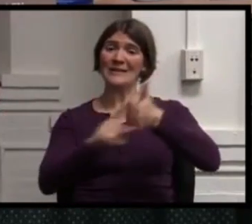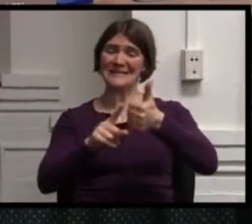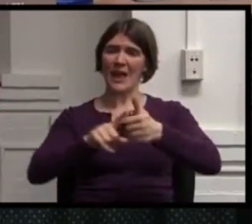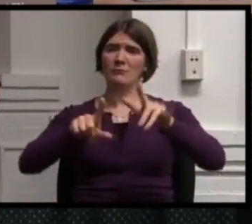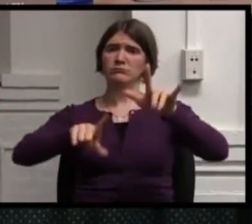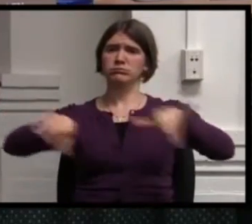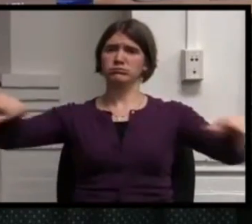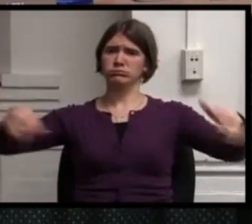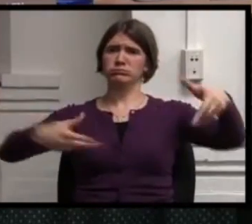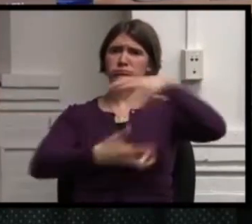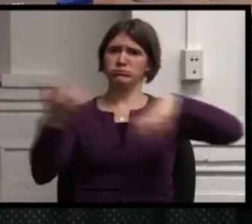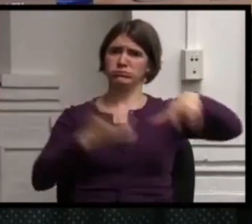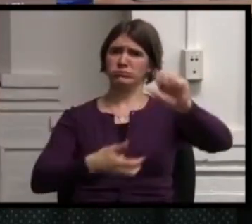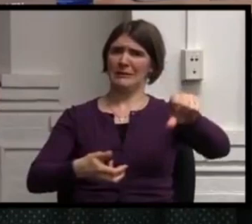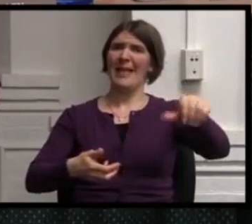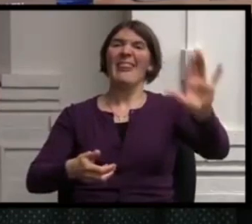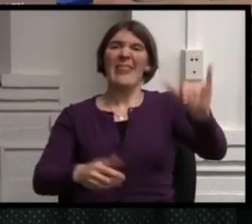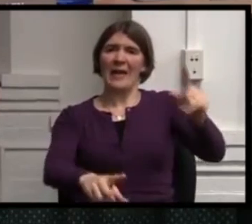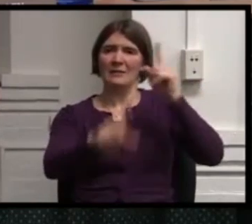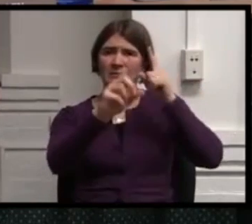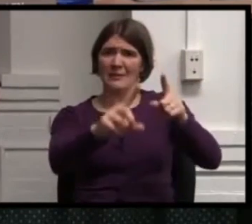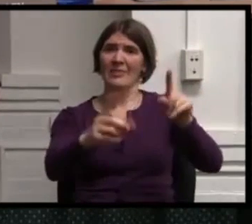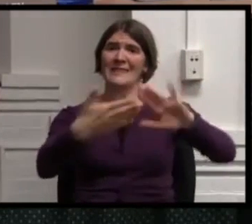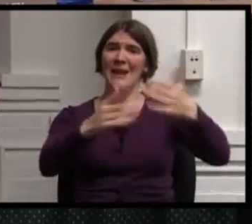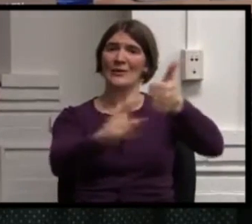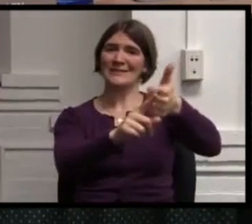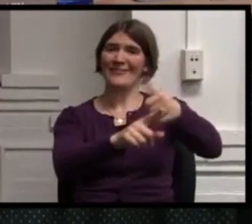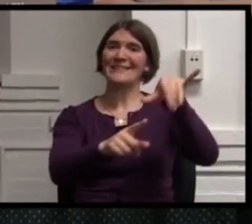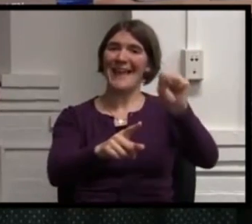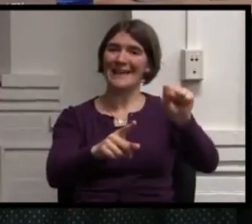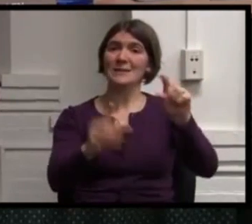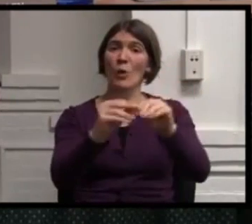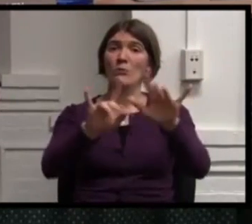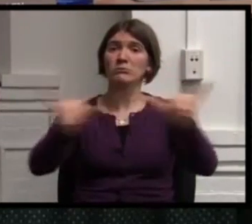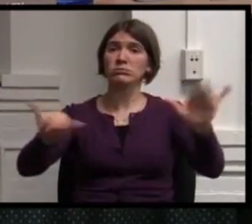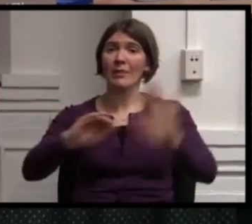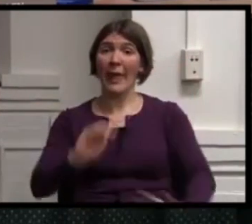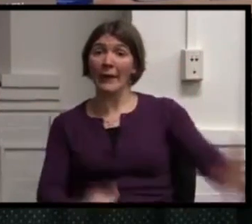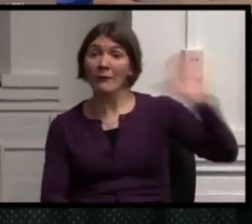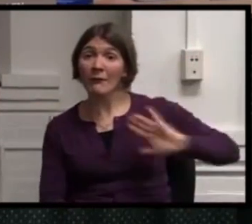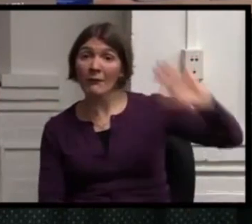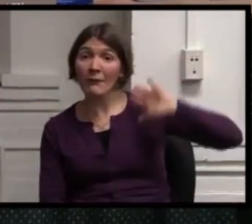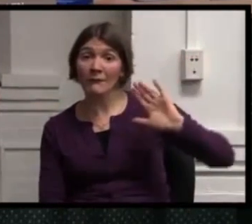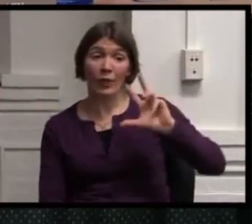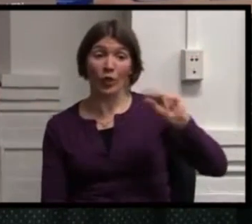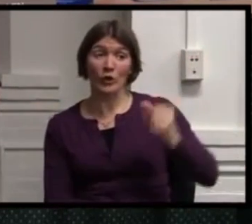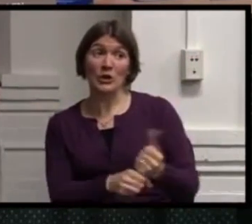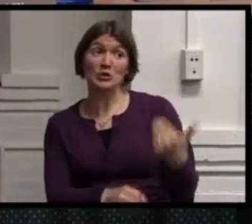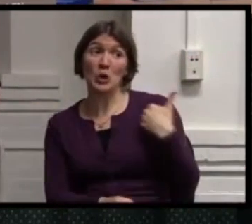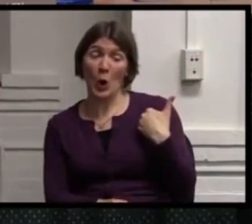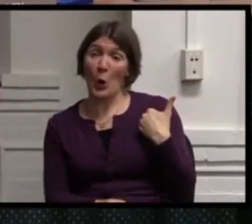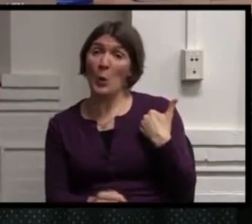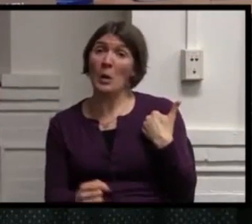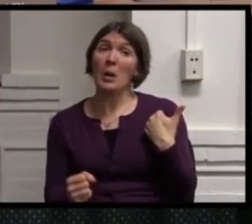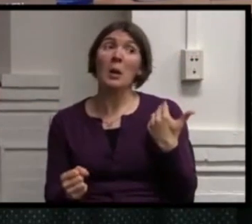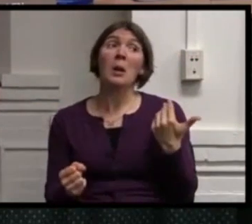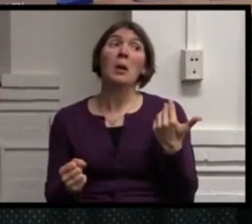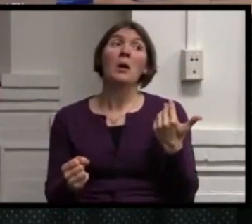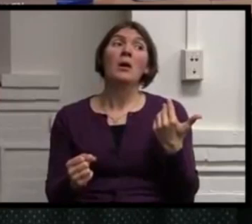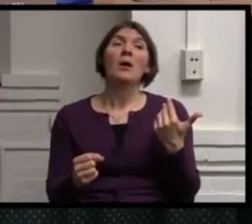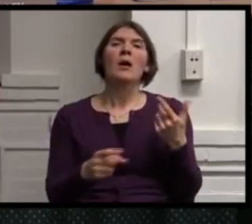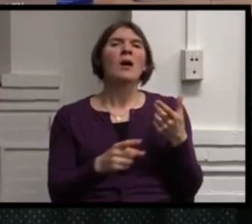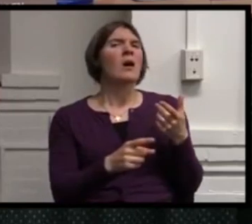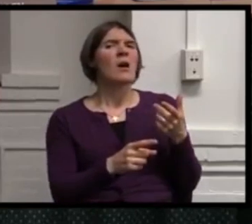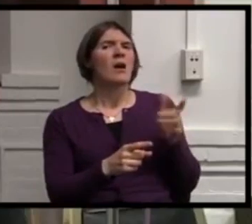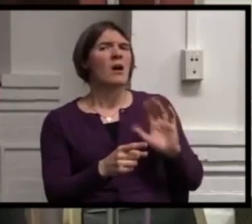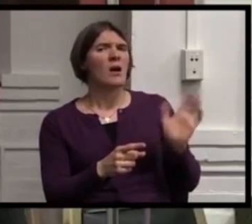is diversified. I think that's where I was going with. It's a lot more diversified than it was 30 years ago. I